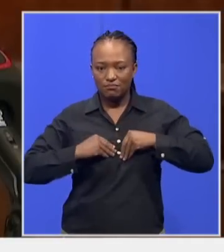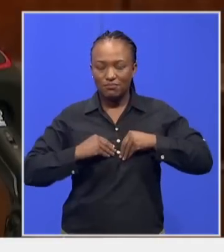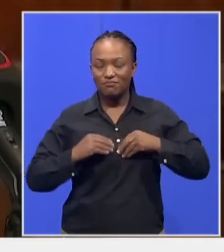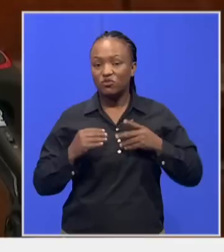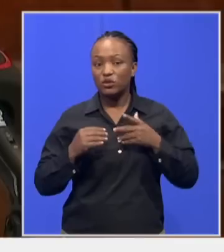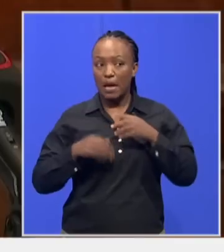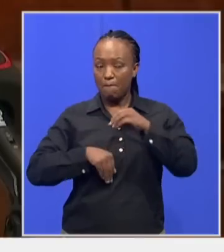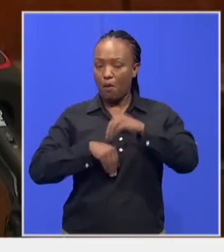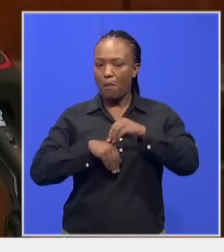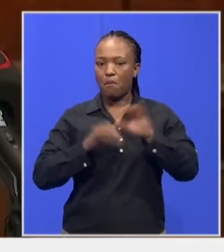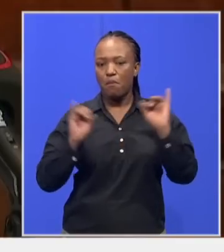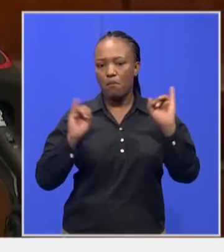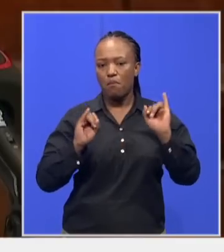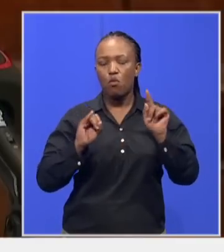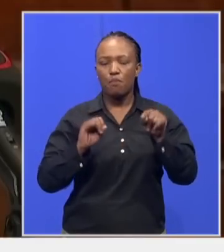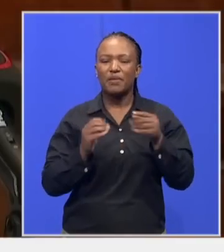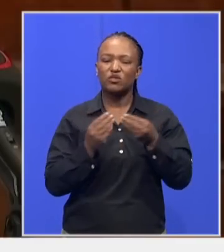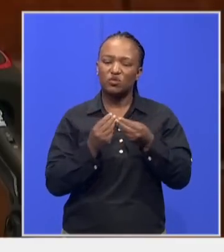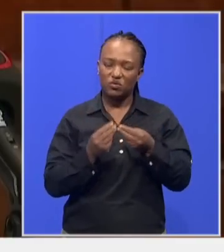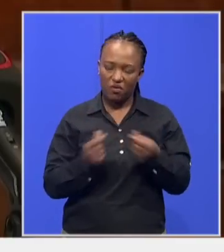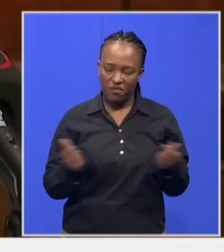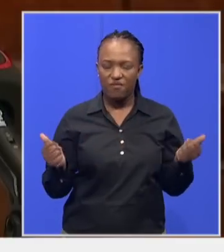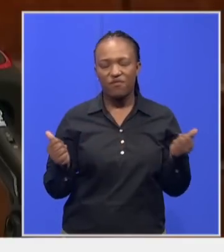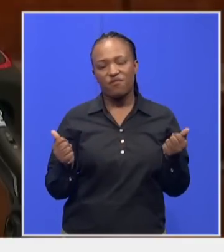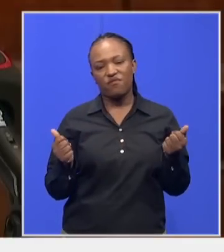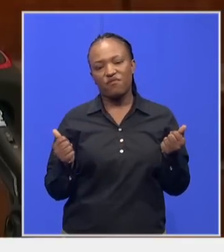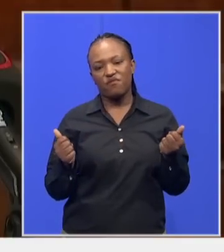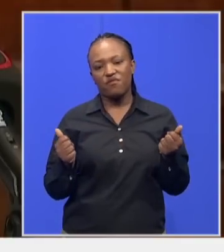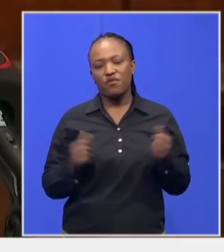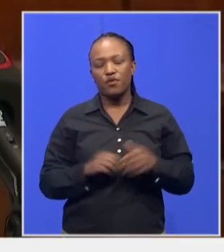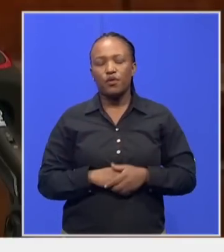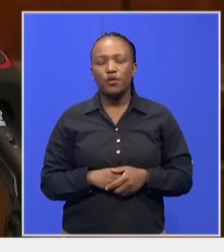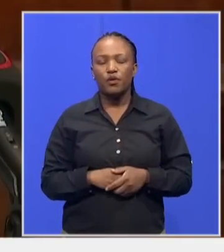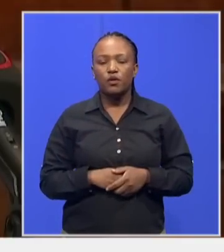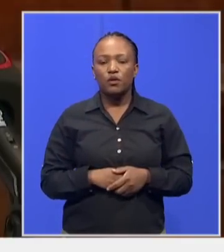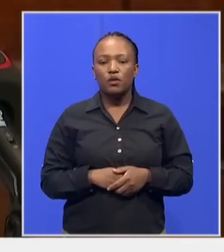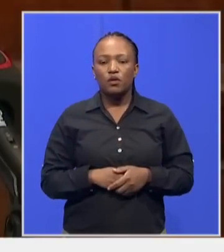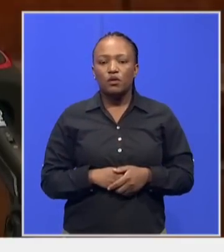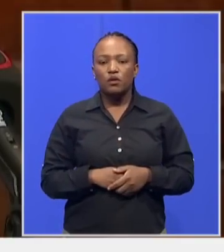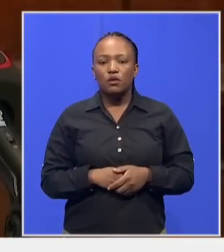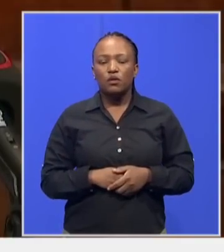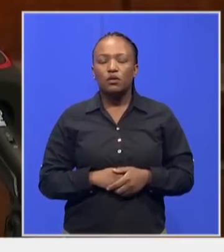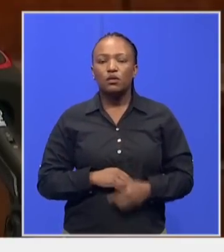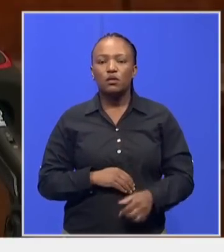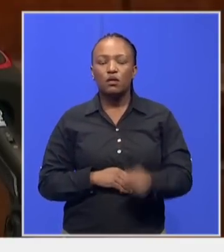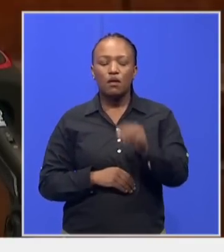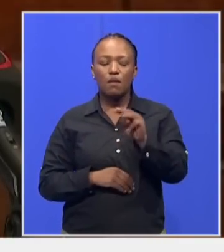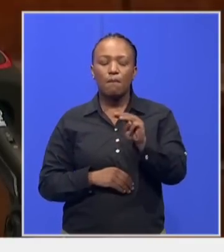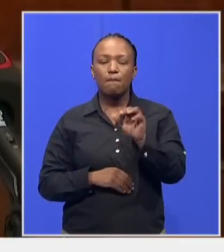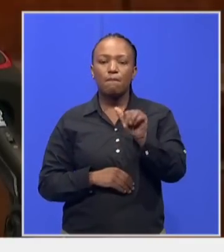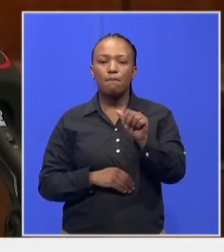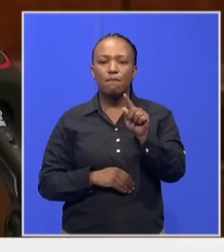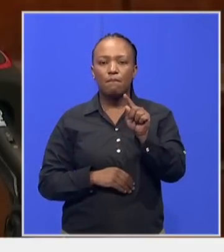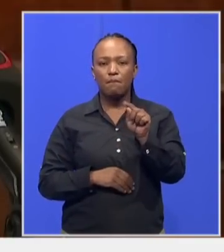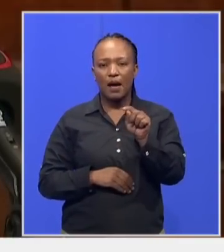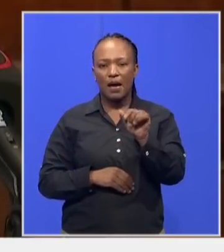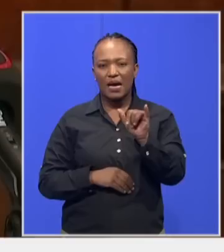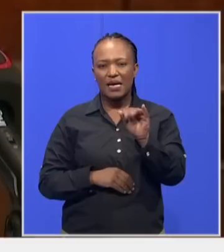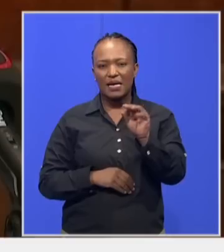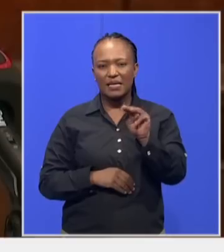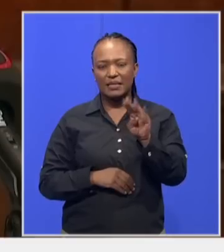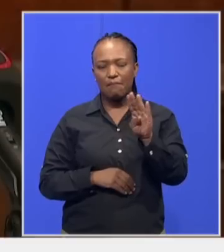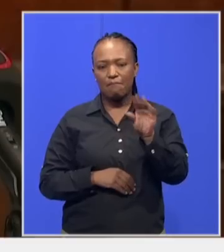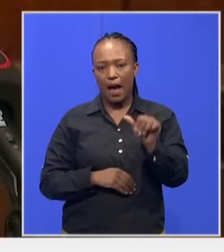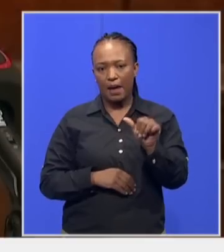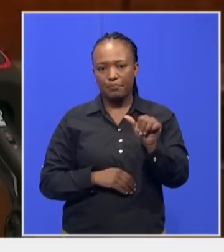crisis, we need to address this crisis. Again, in Matimba, the issue we have there is around